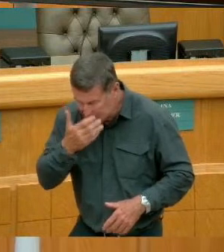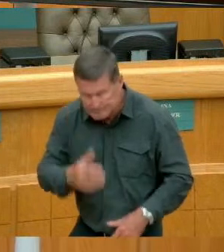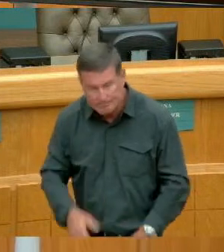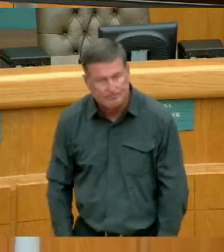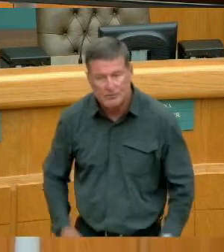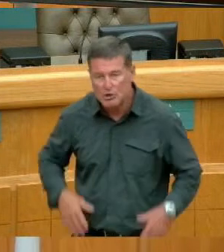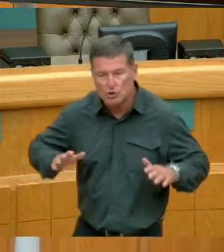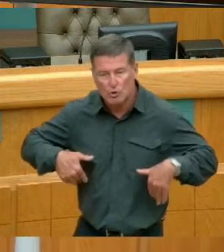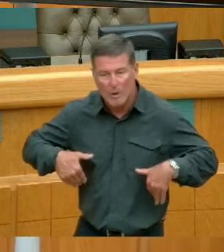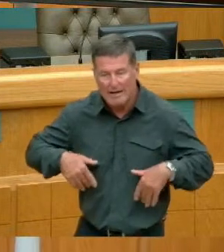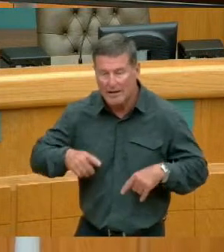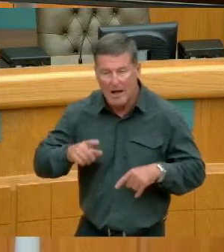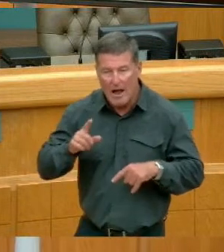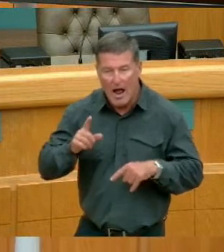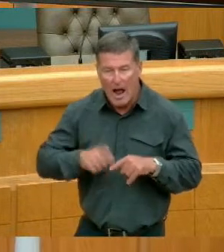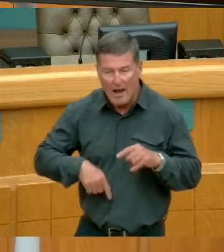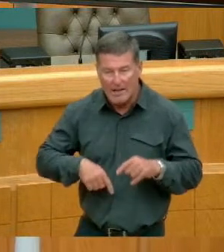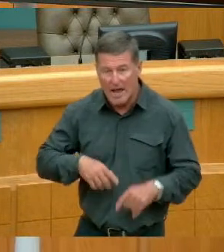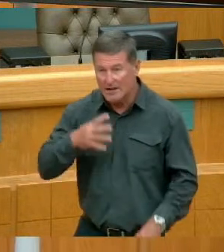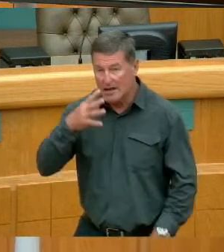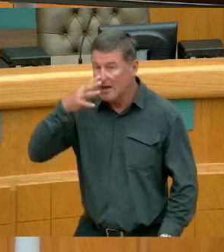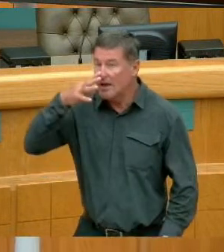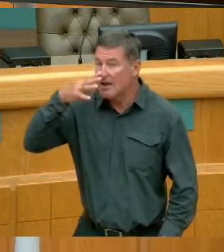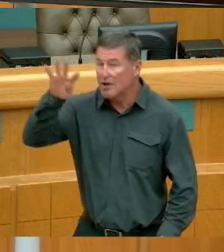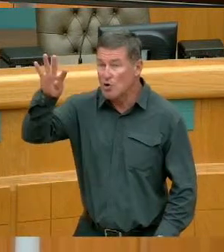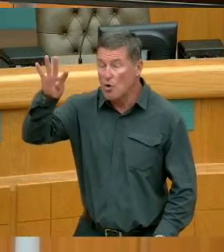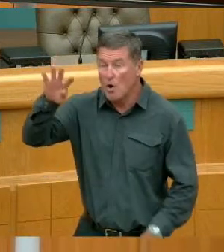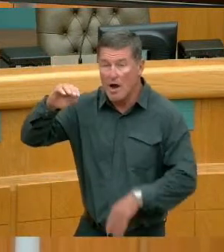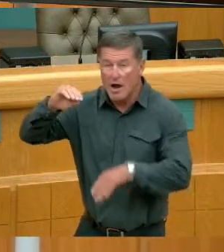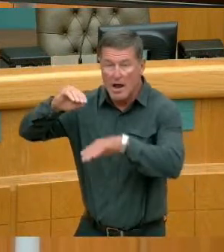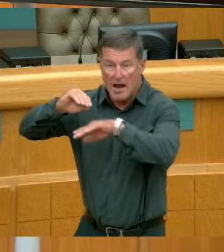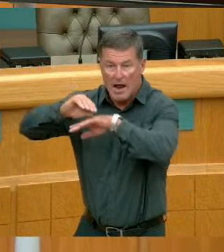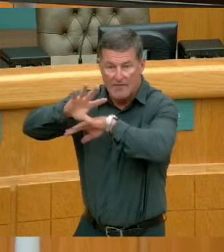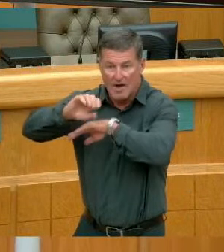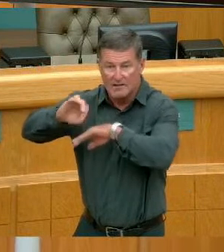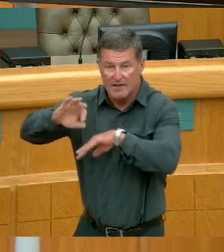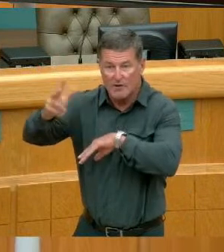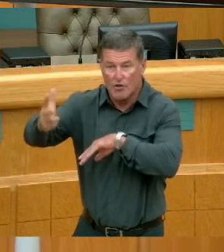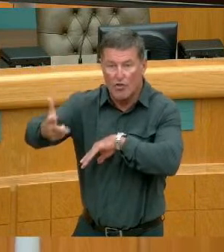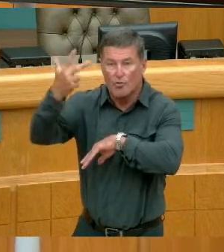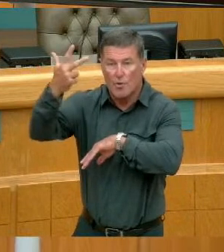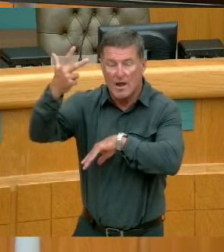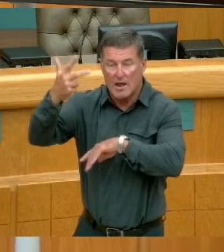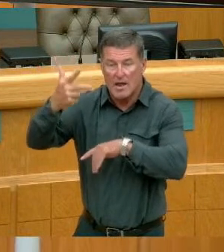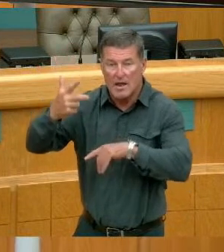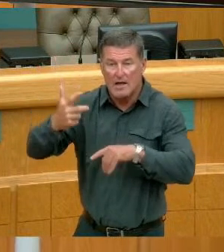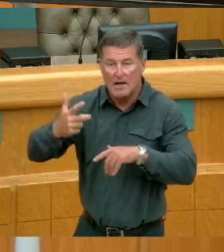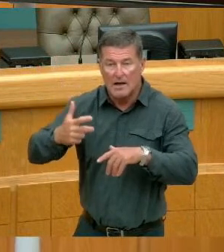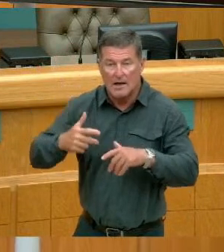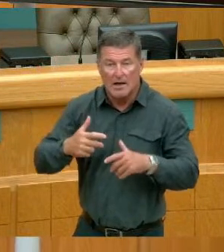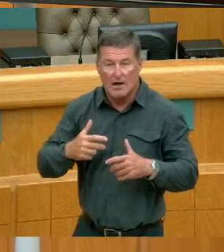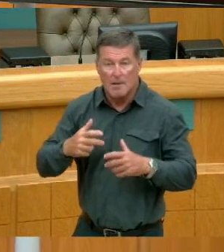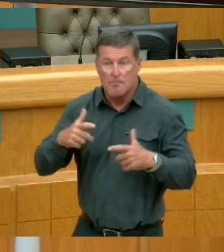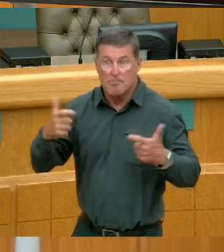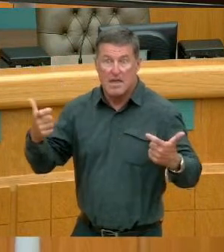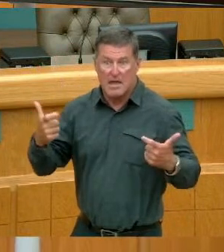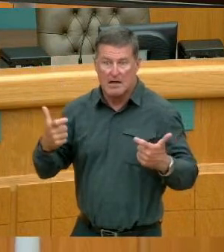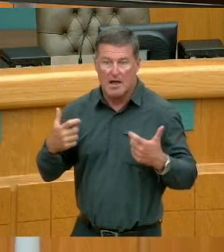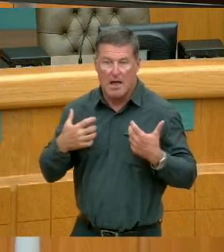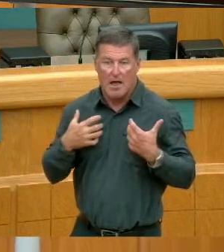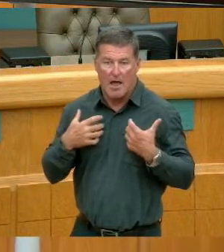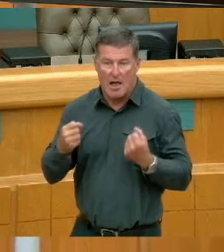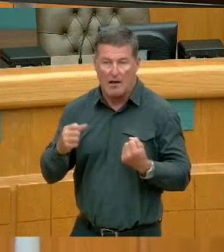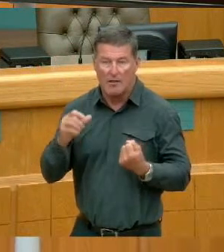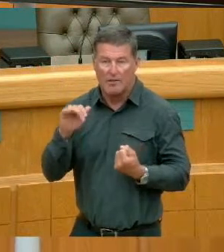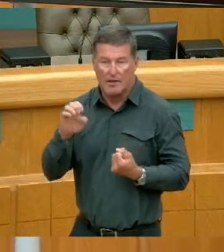you want me to ignore, the advice of the 3 major healthcare providers in our community. When all